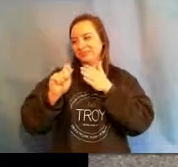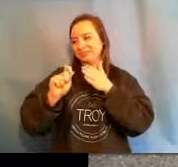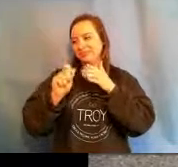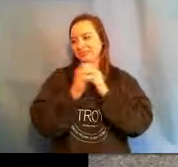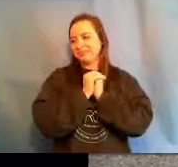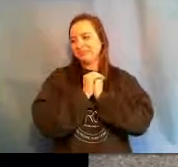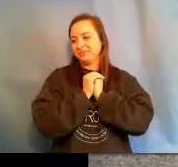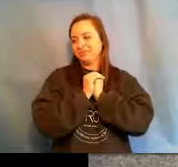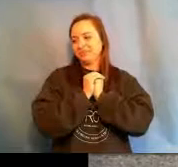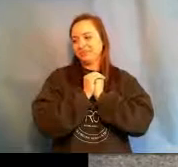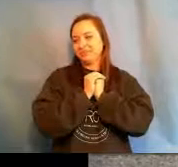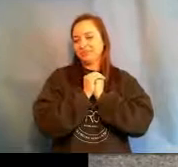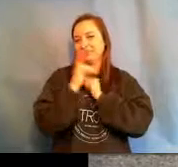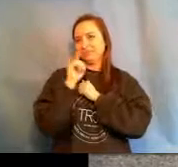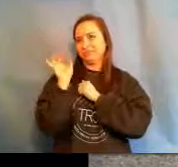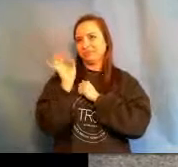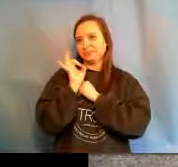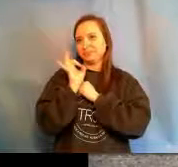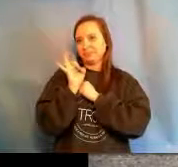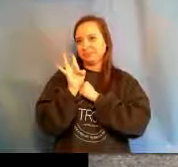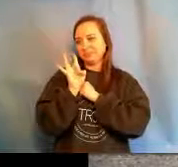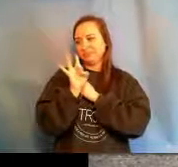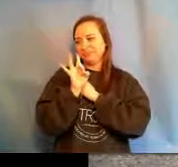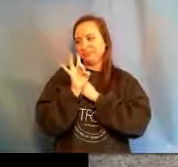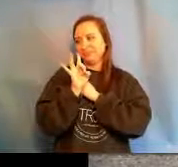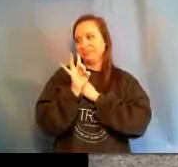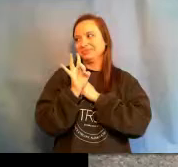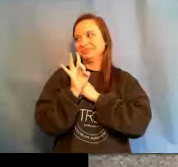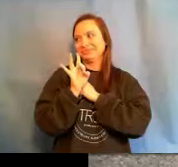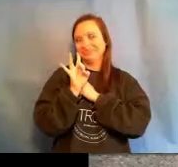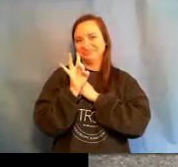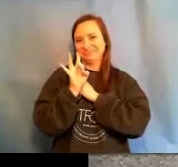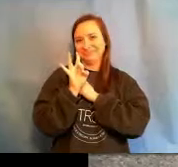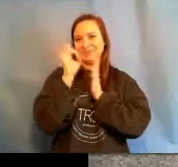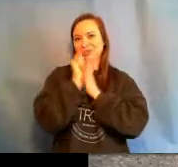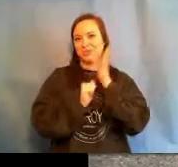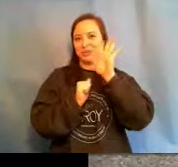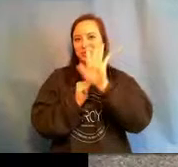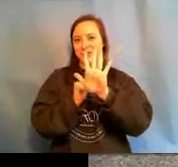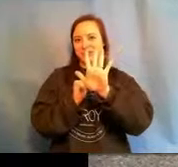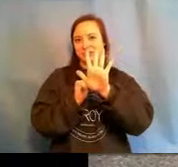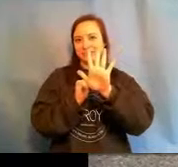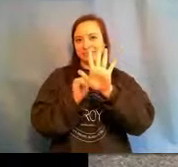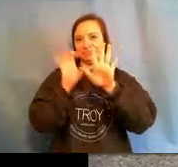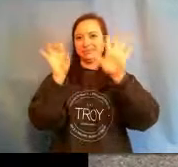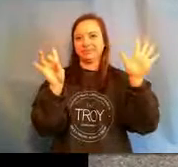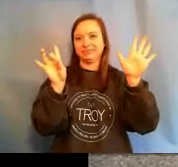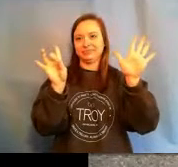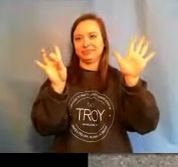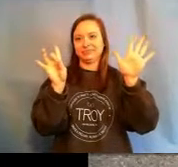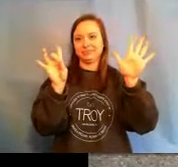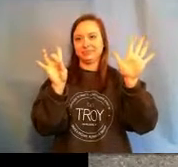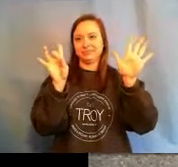4, 5, 6, 7, 8. And I'm going to take away 5 of them. 1, 2,